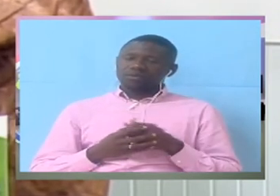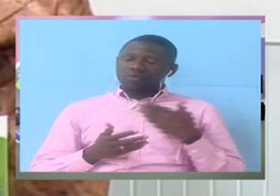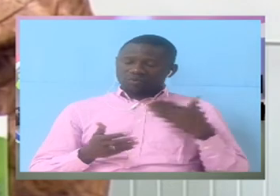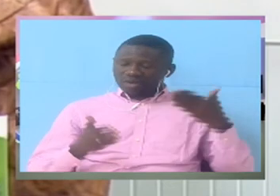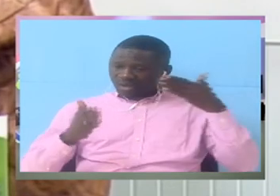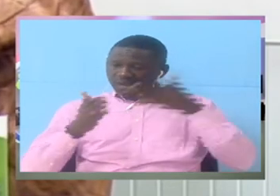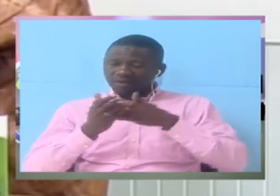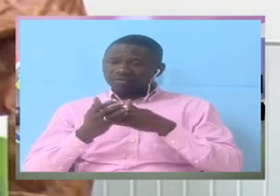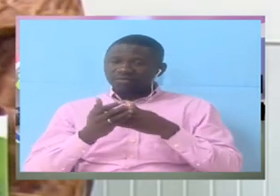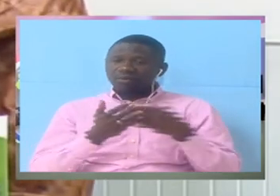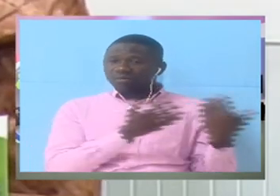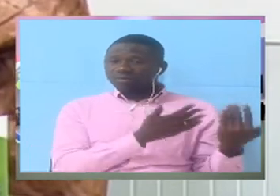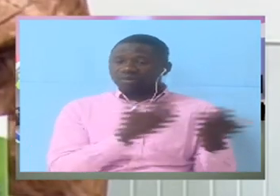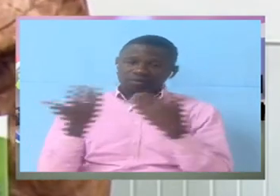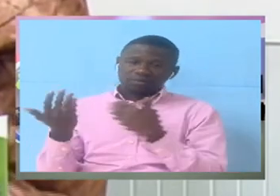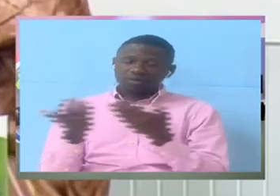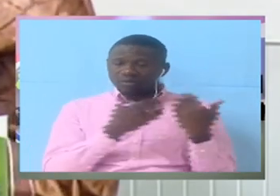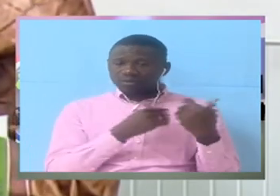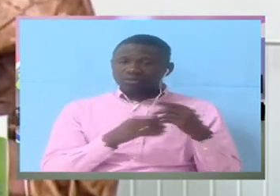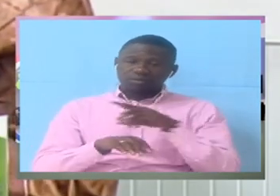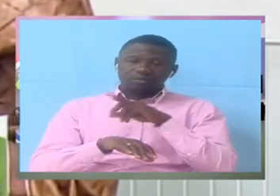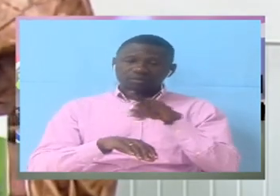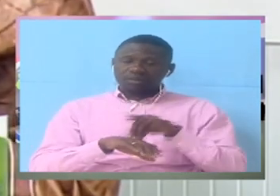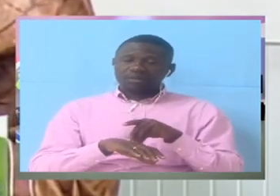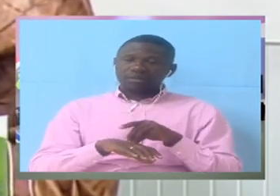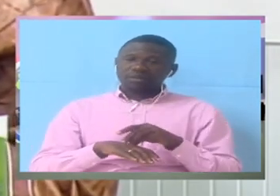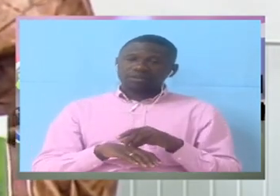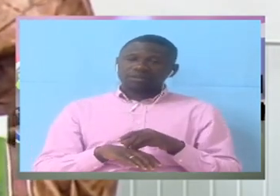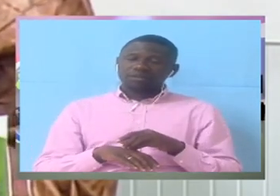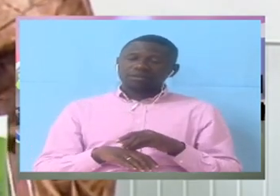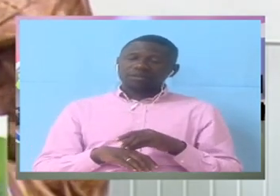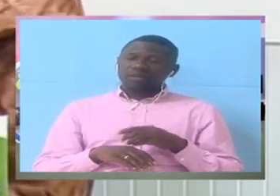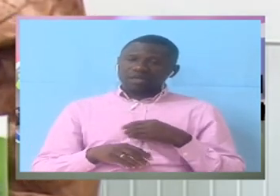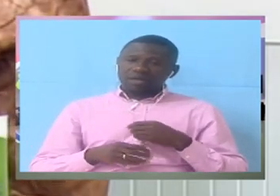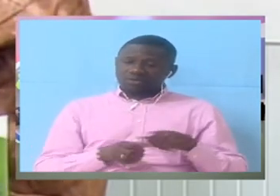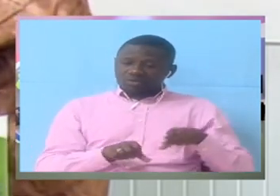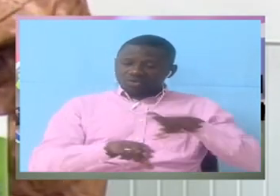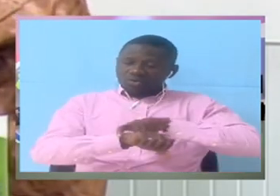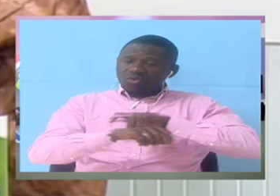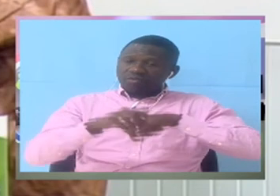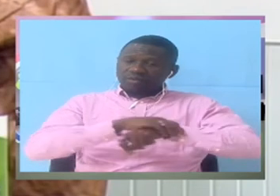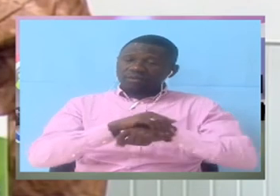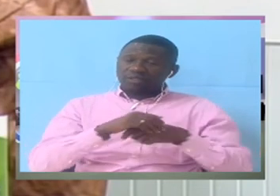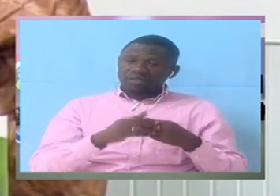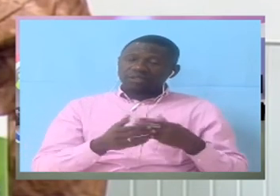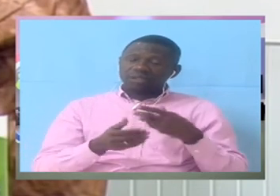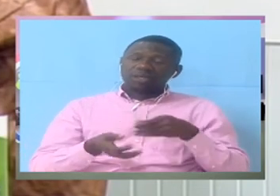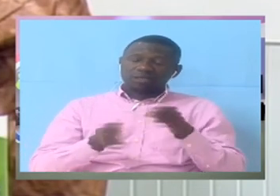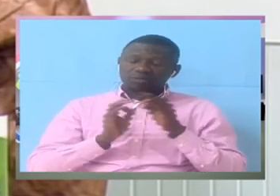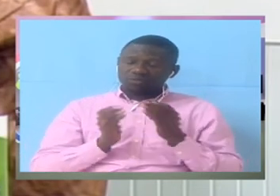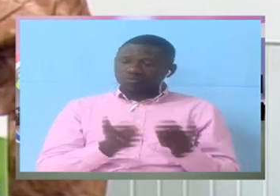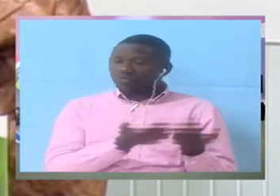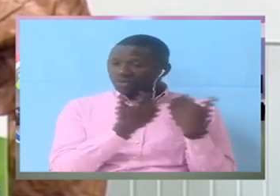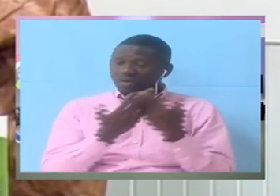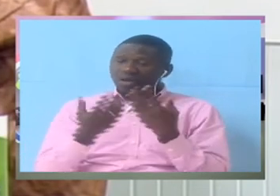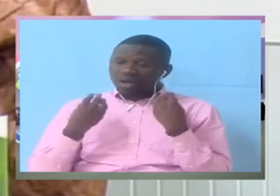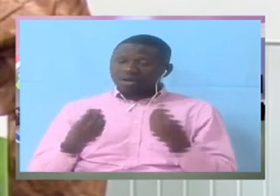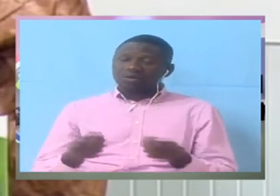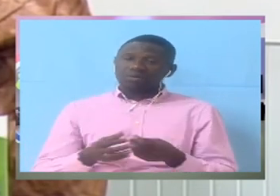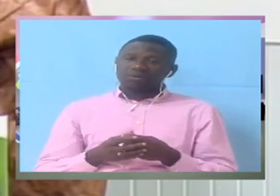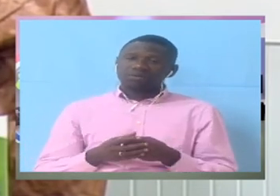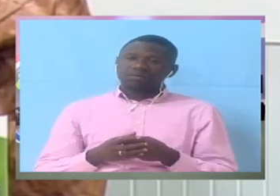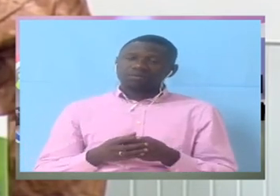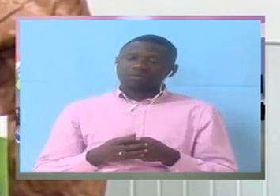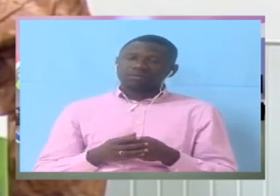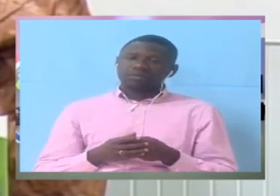We went to the bathroom. The handcuffs were still in my hands and they told me to wash, take a bath like